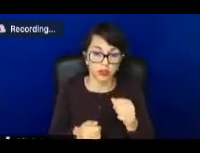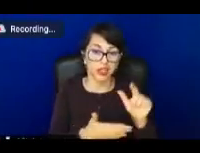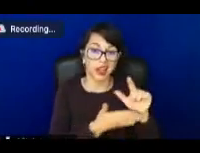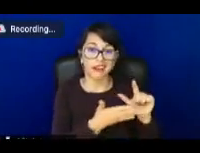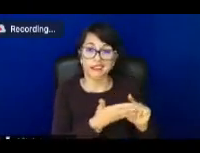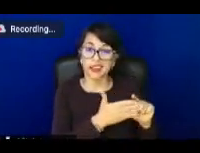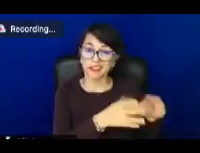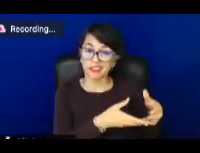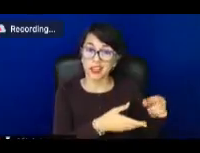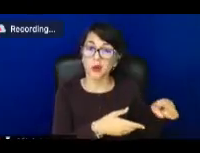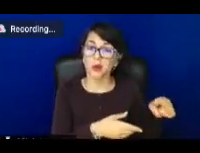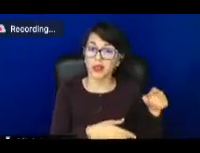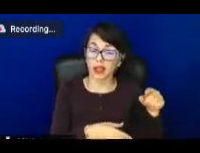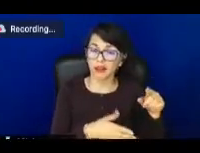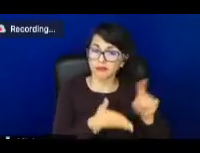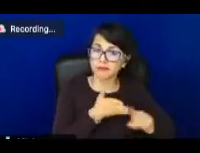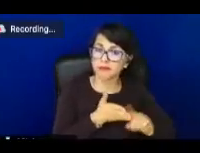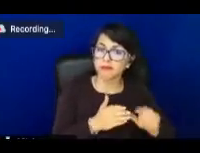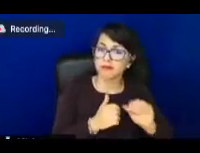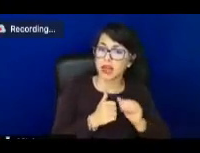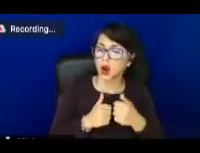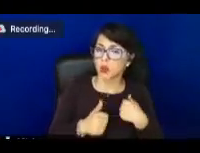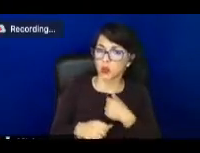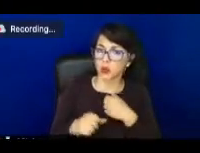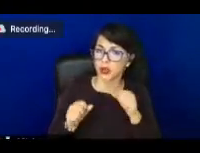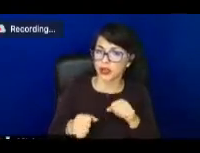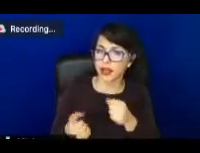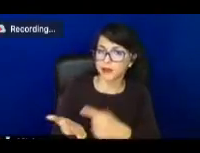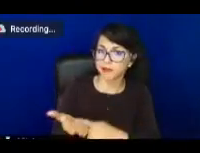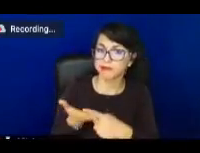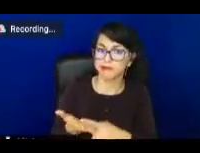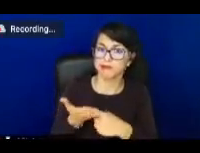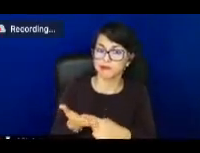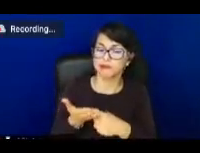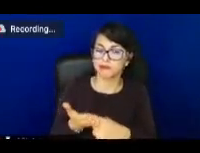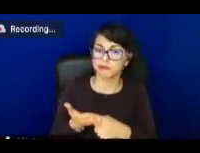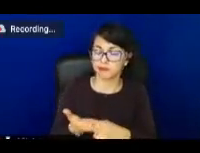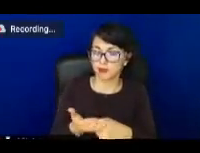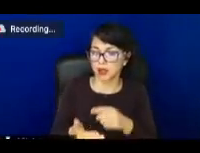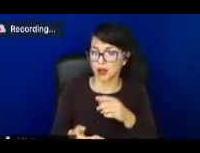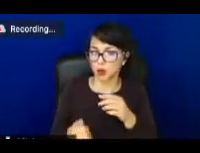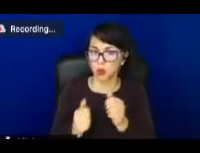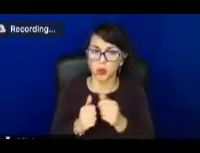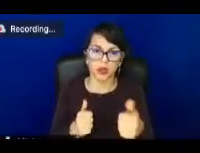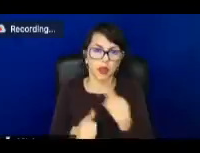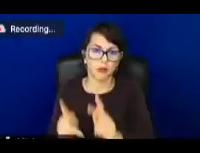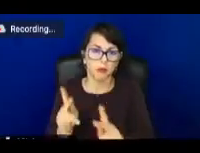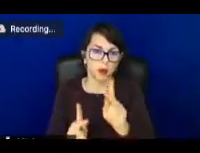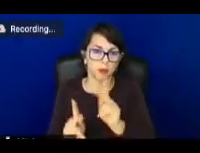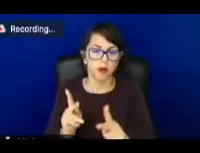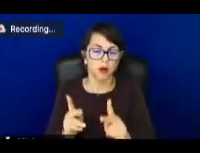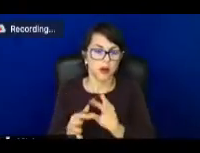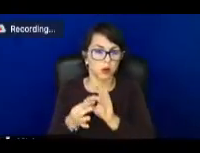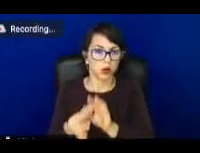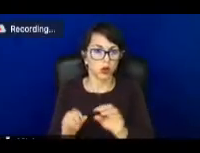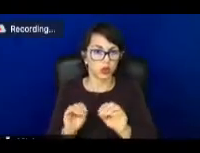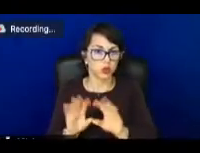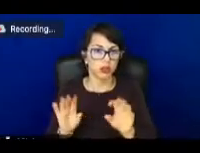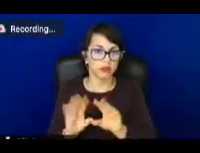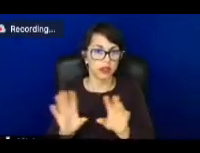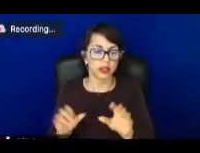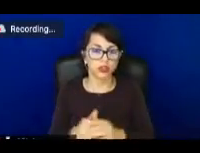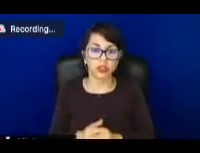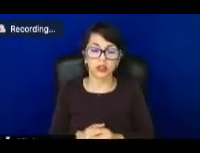approach people when we need clarification. But that was part of the thinking, was that we had those